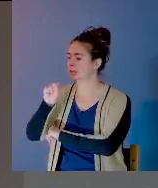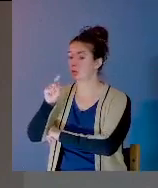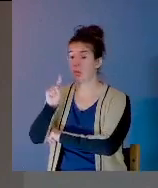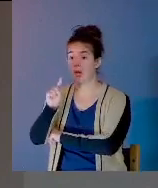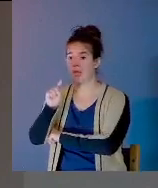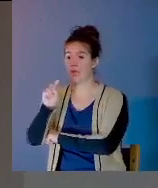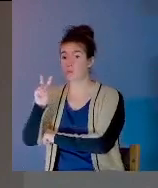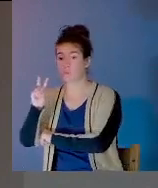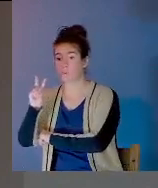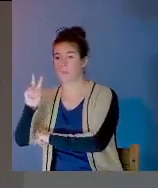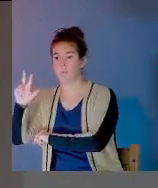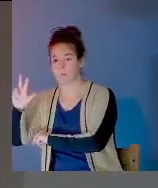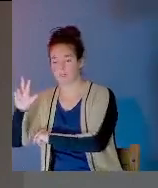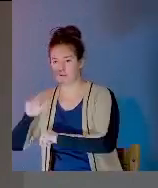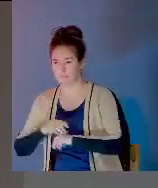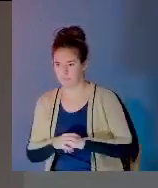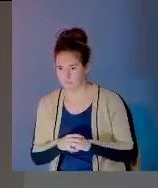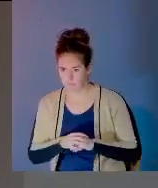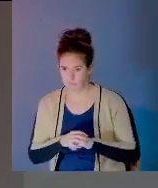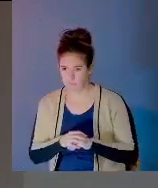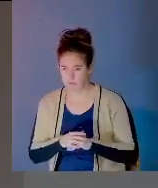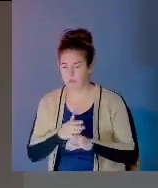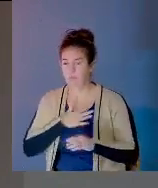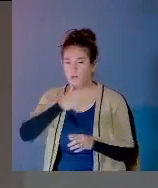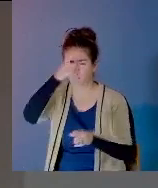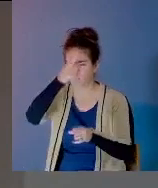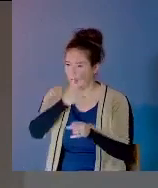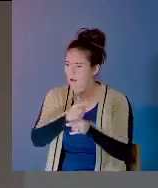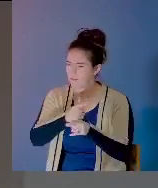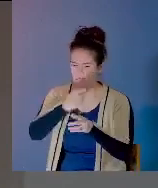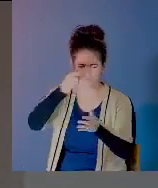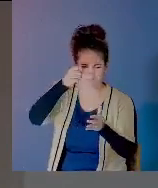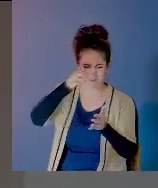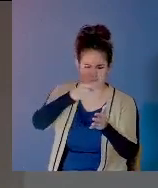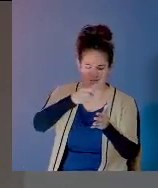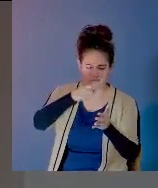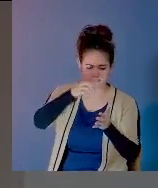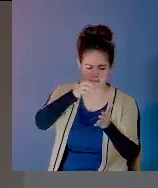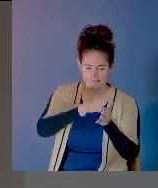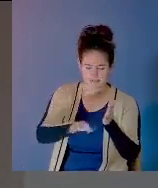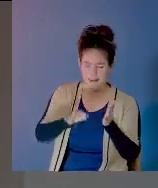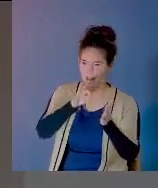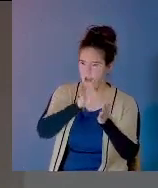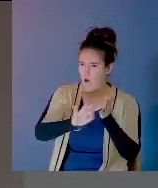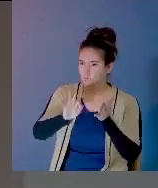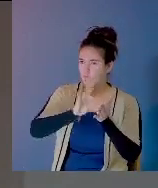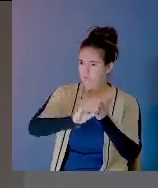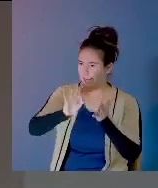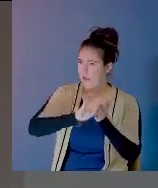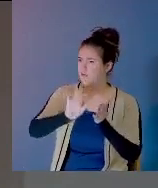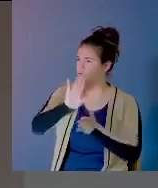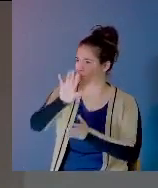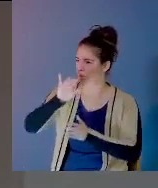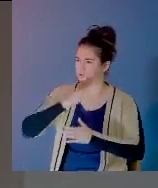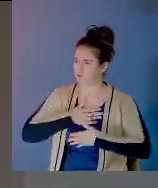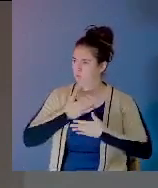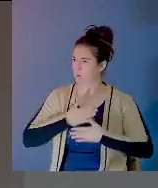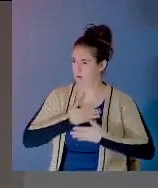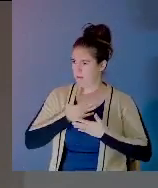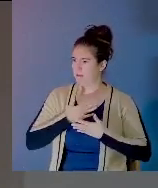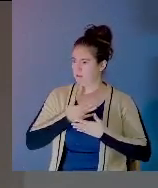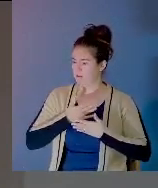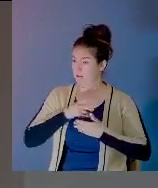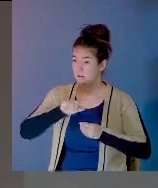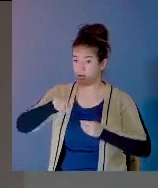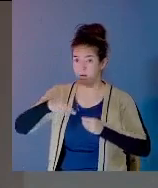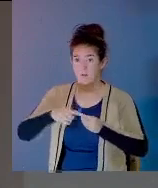My brethren, count it all joy. Man, isn't that a paradox, right? Count it all joy when you fall into